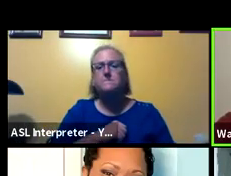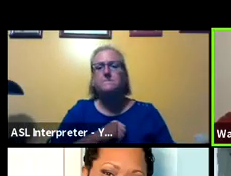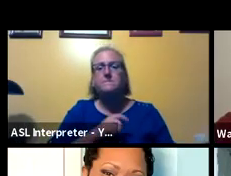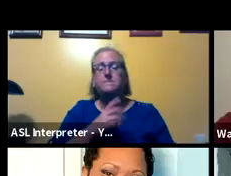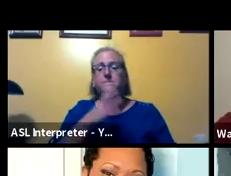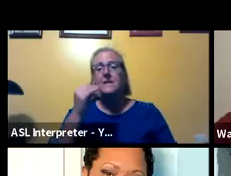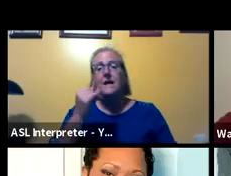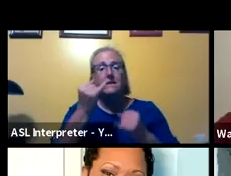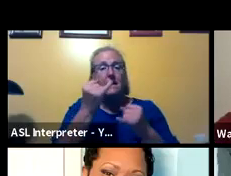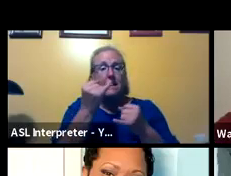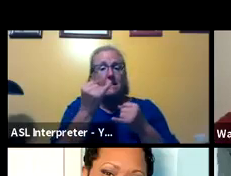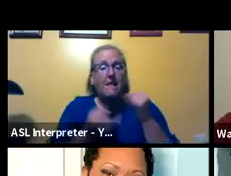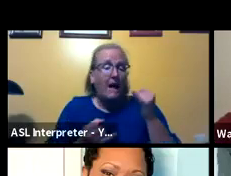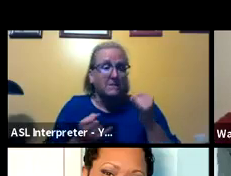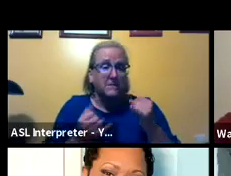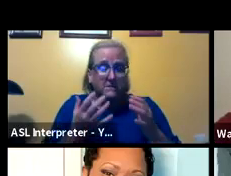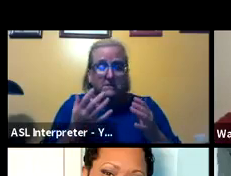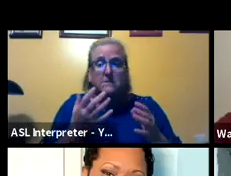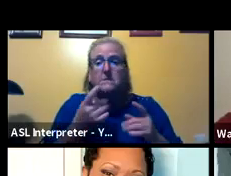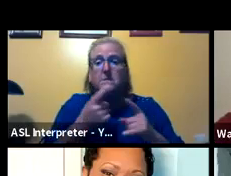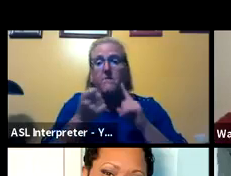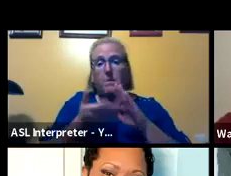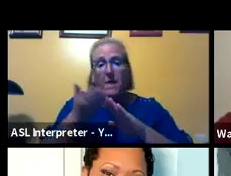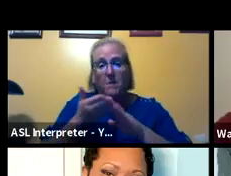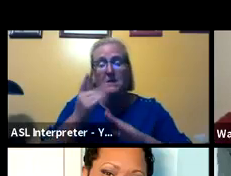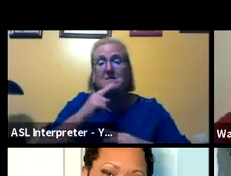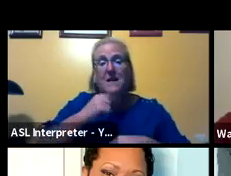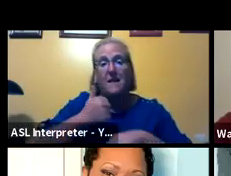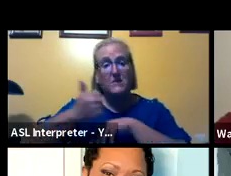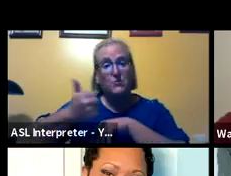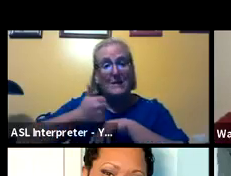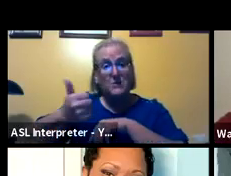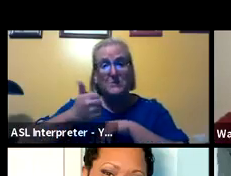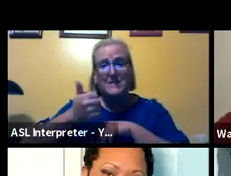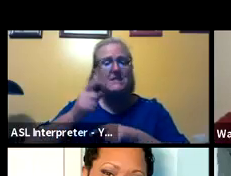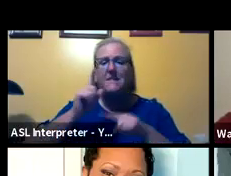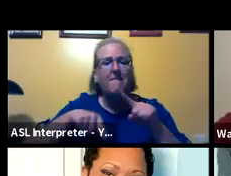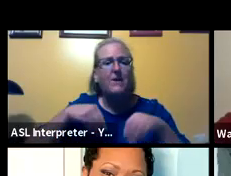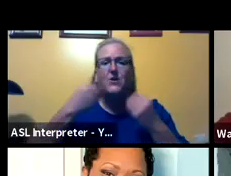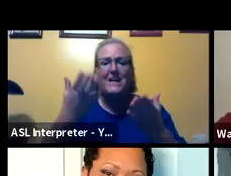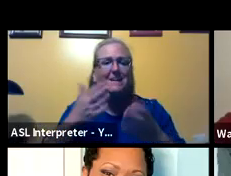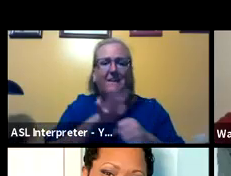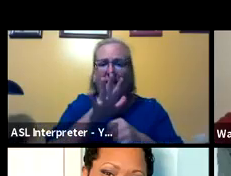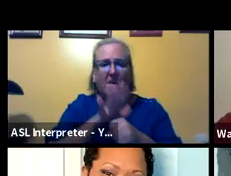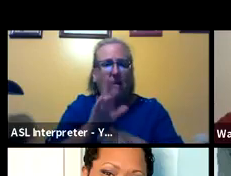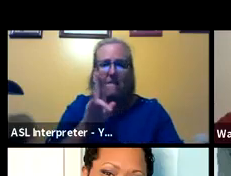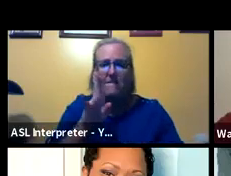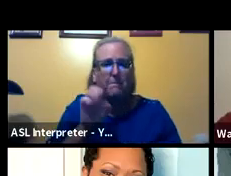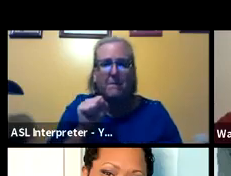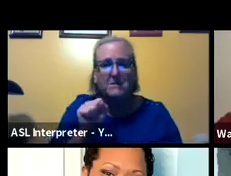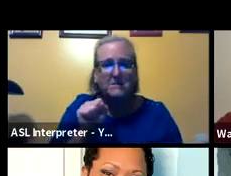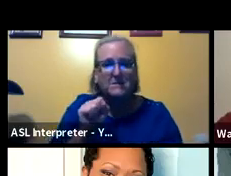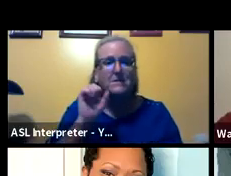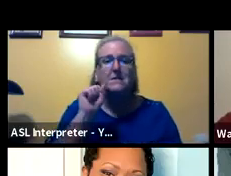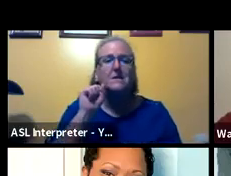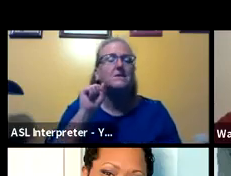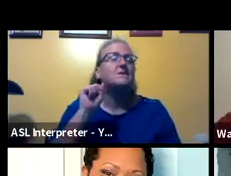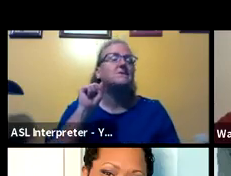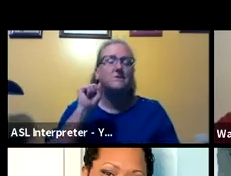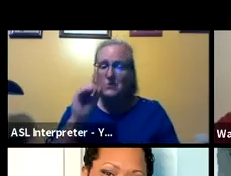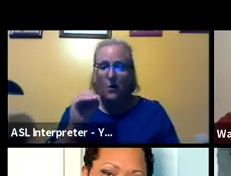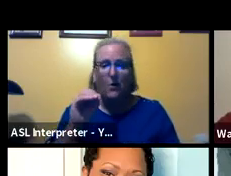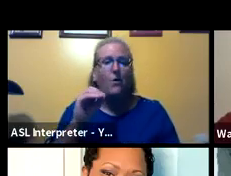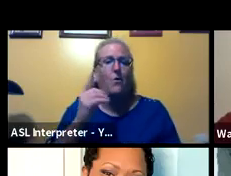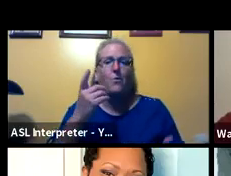Lastly, just from an operations standpoint, our transportation partners could not supply an adequate number of buses. So again, due